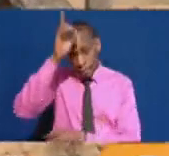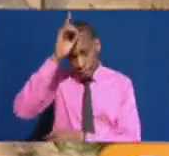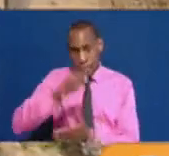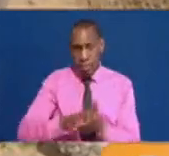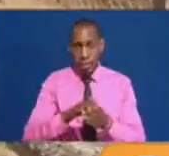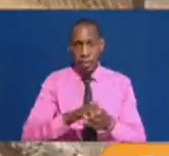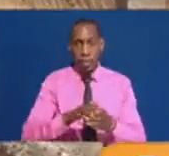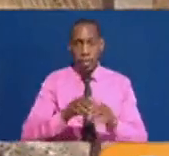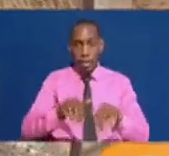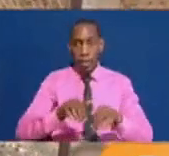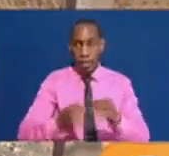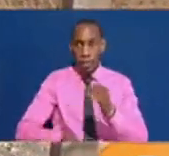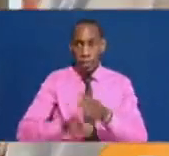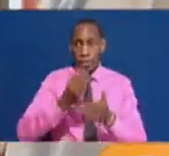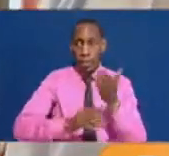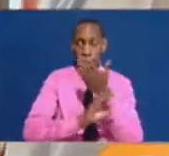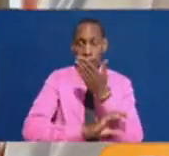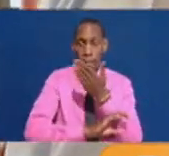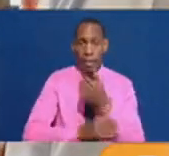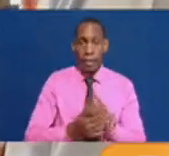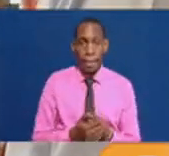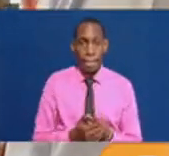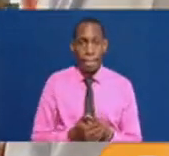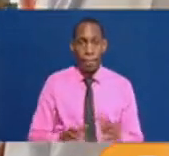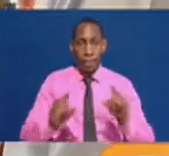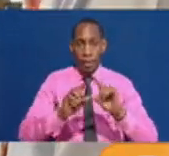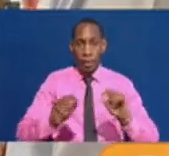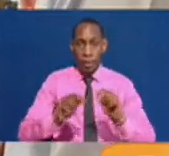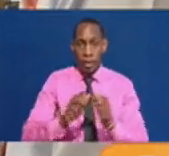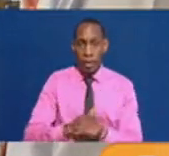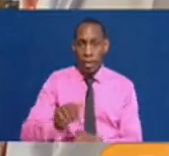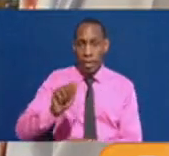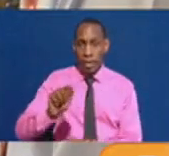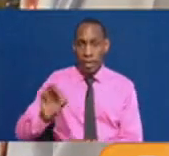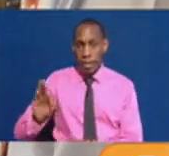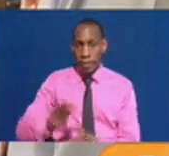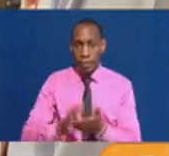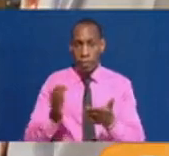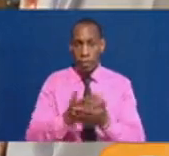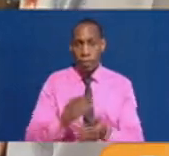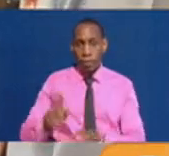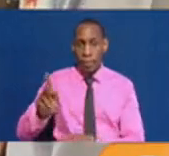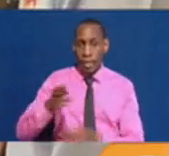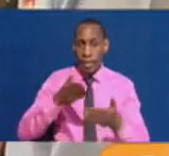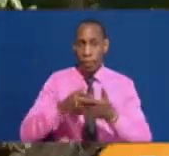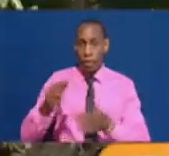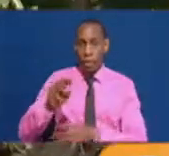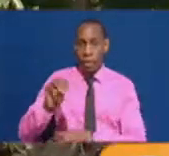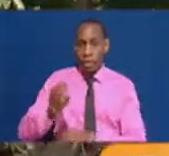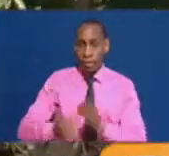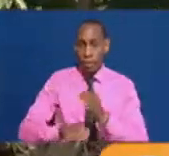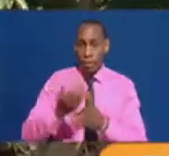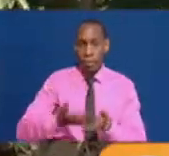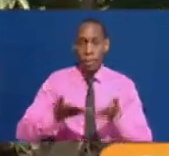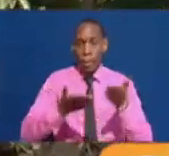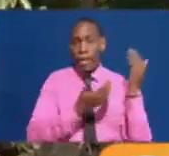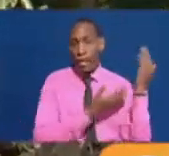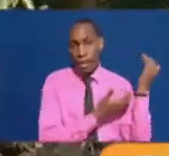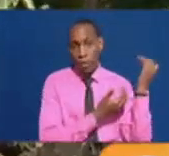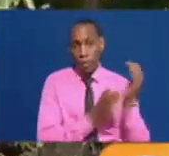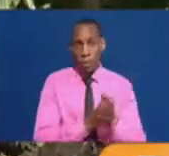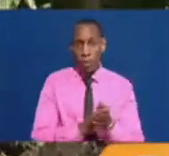agricultural producers in the country. According to AATF, the lifting of the 10-year ban on GM crops has given a lifeline